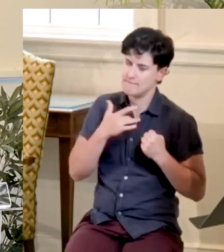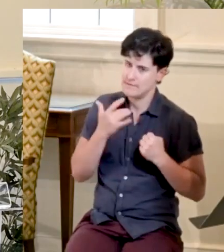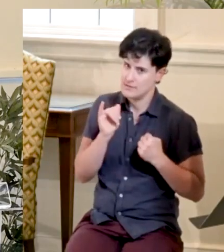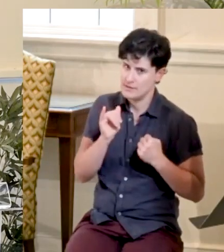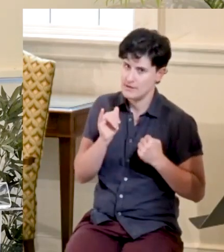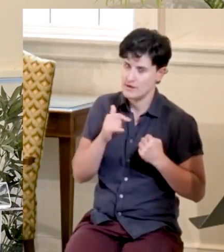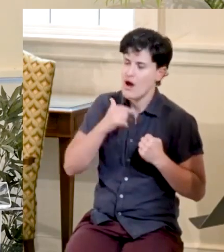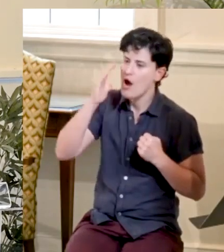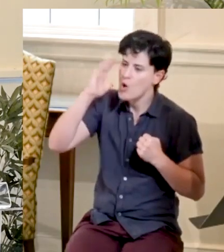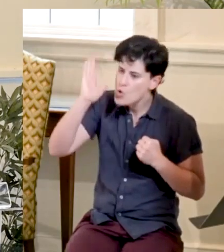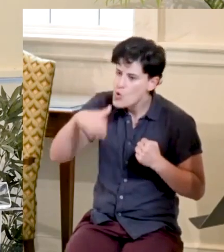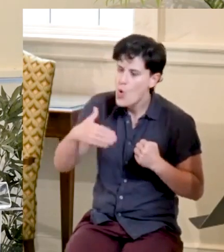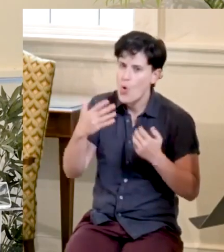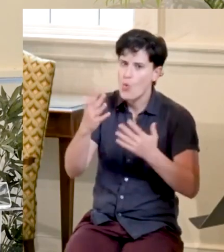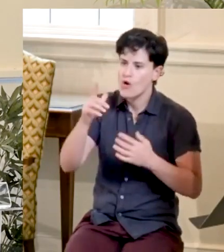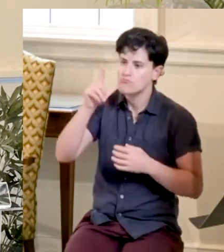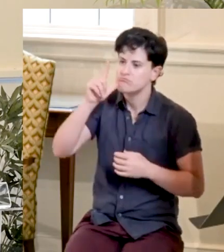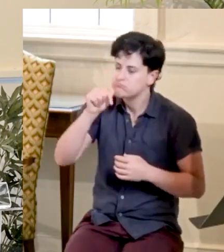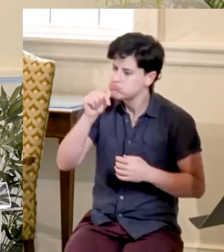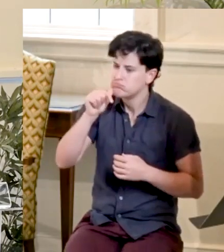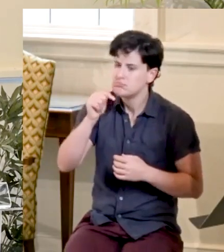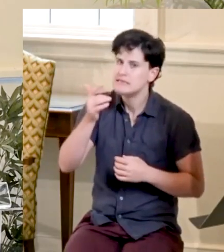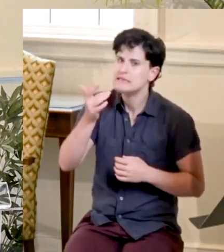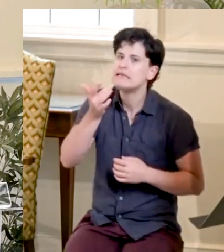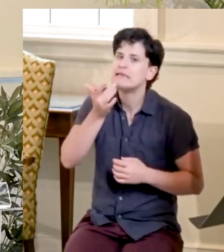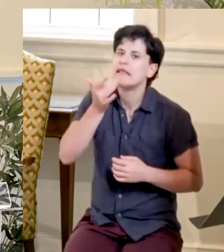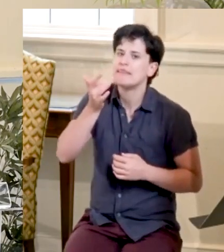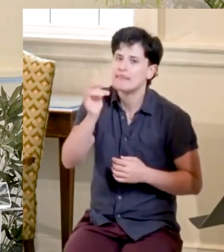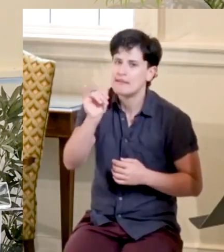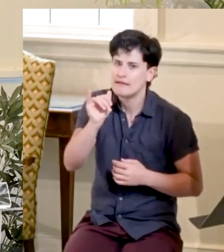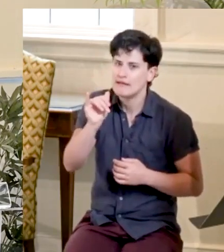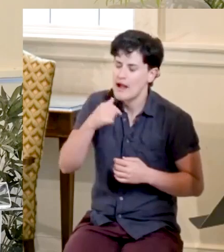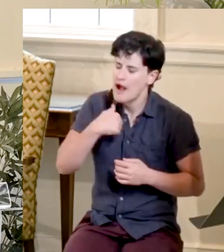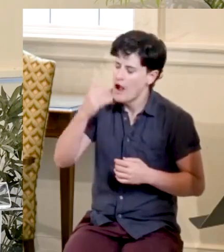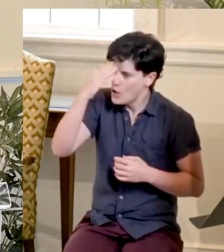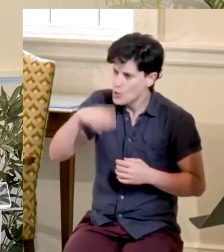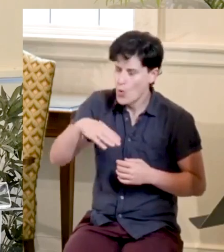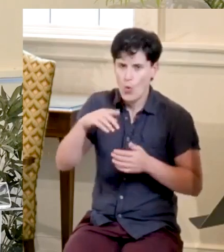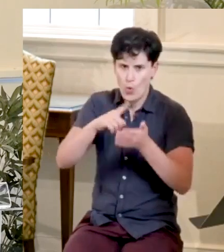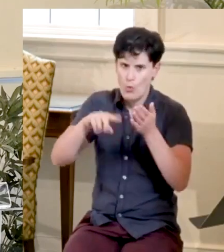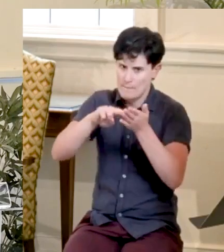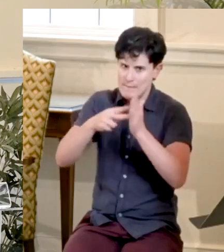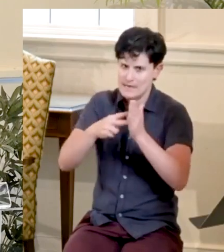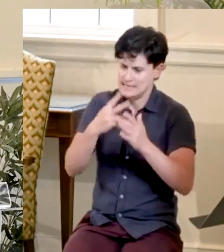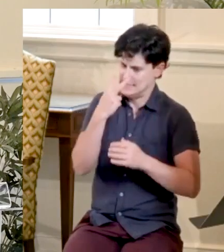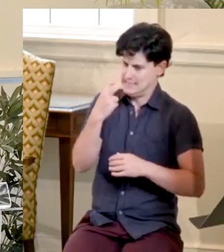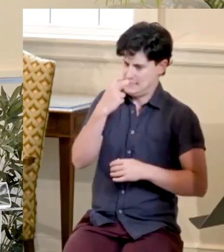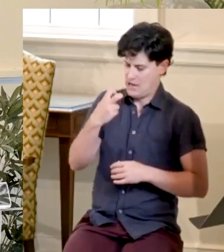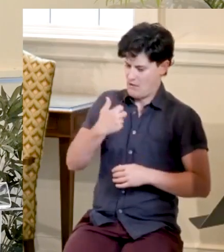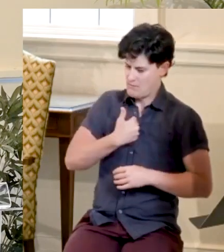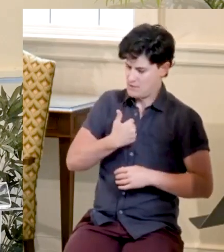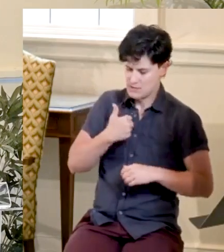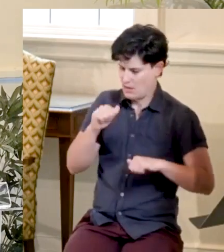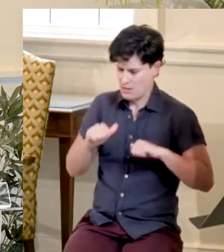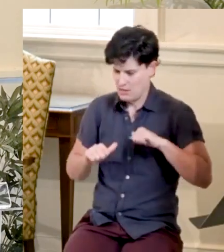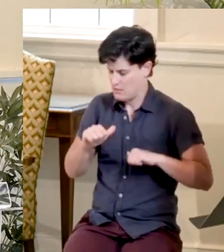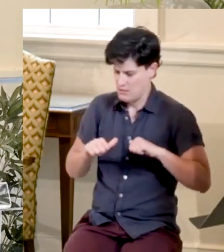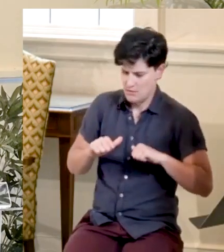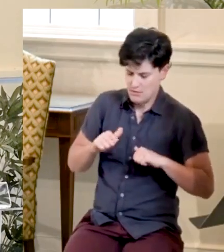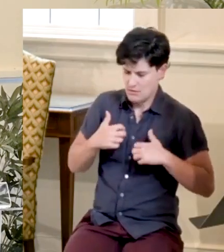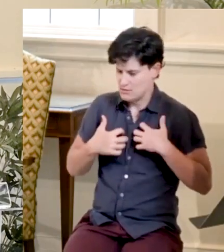what regret tastes like. I know what it means to doubt yourself. What I can tell